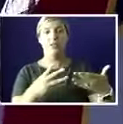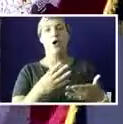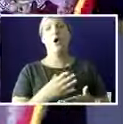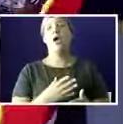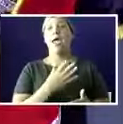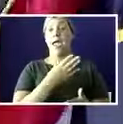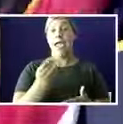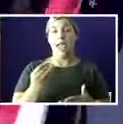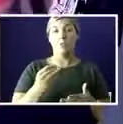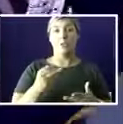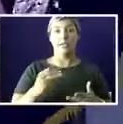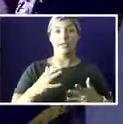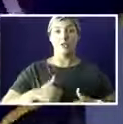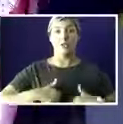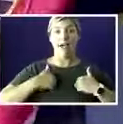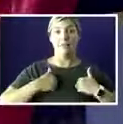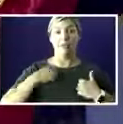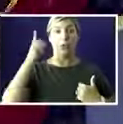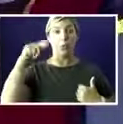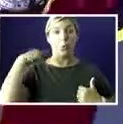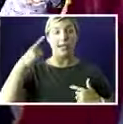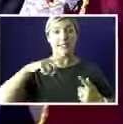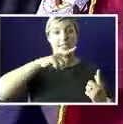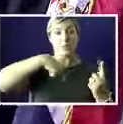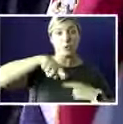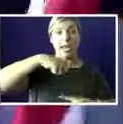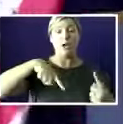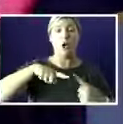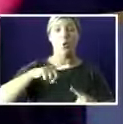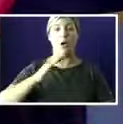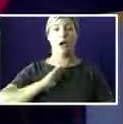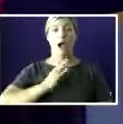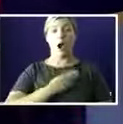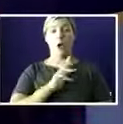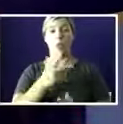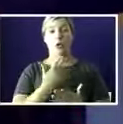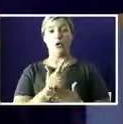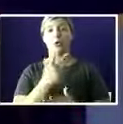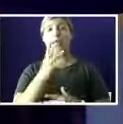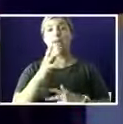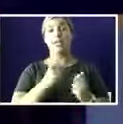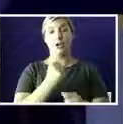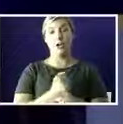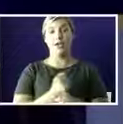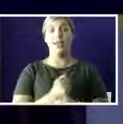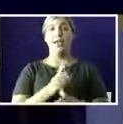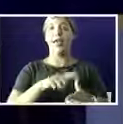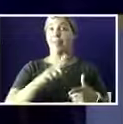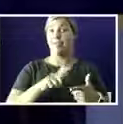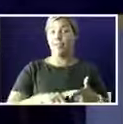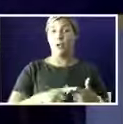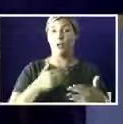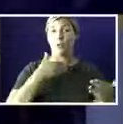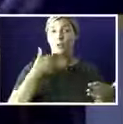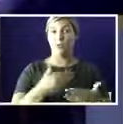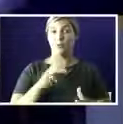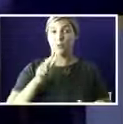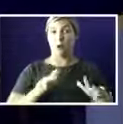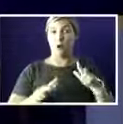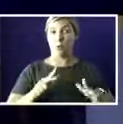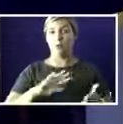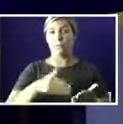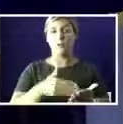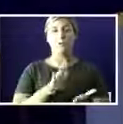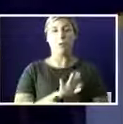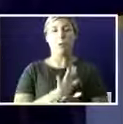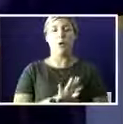tornado our third grade year. Then we hit the awkward days of middle school. At the time, we felt so cool as we